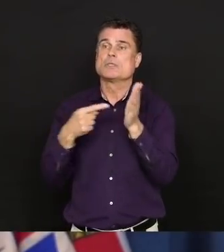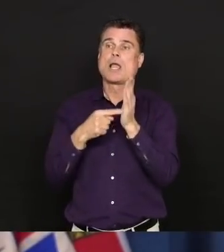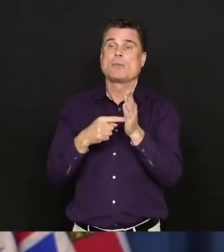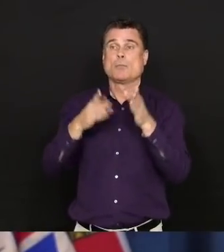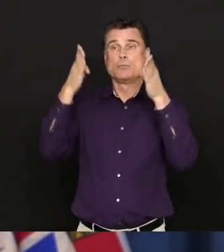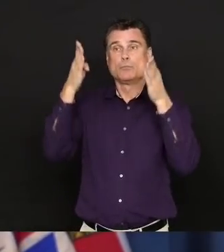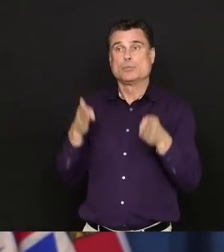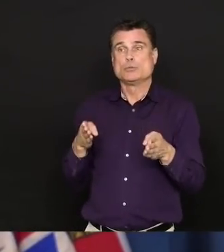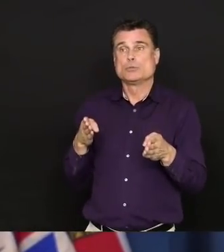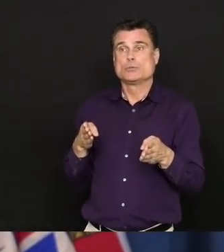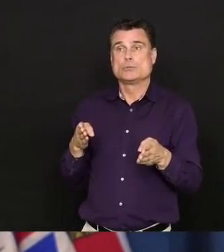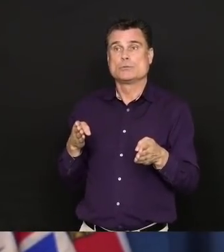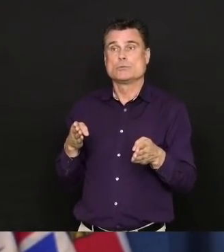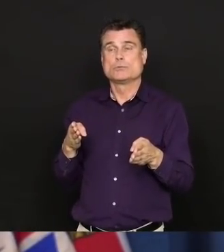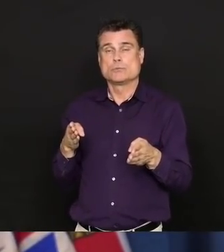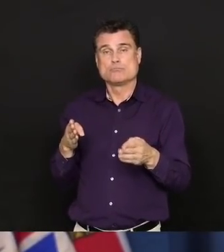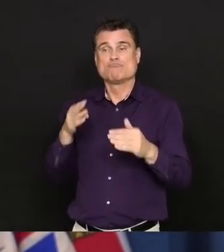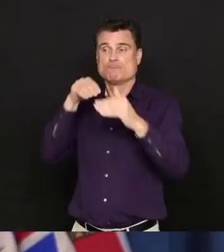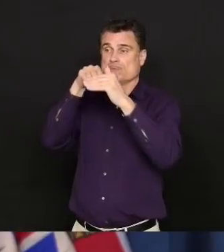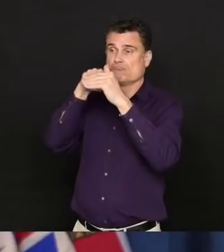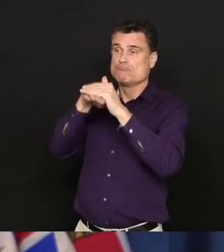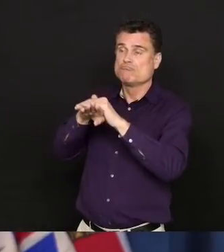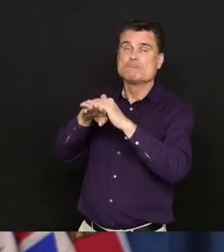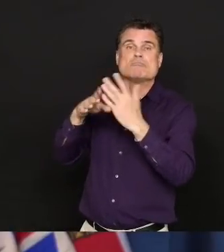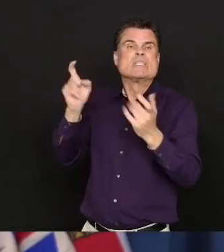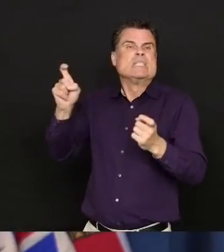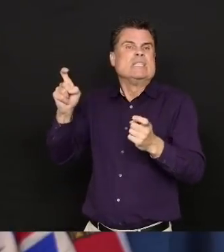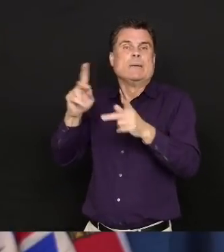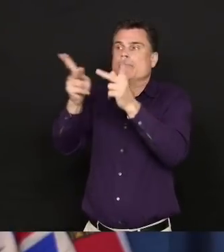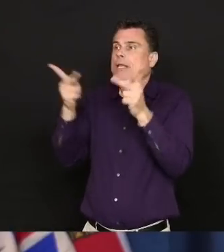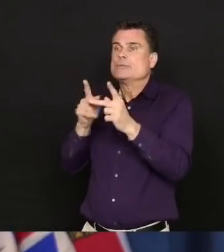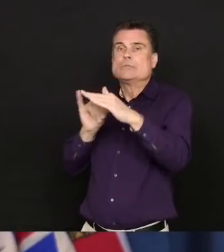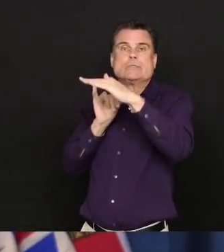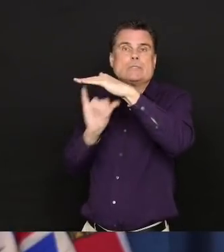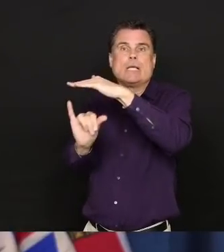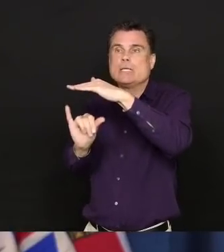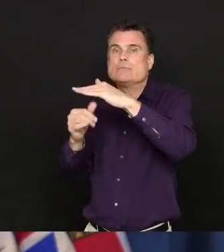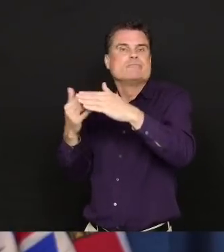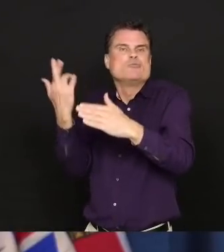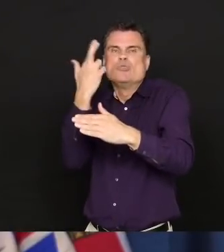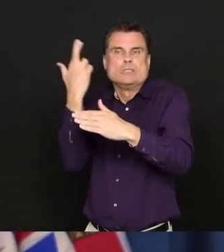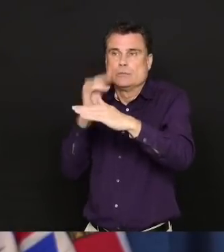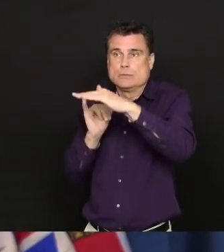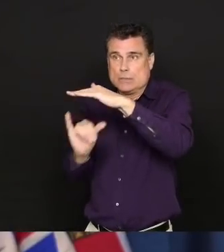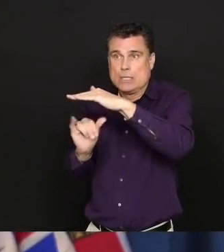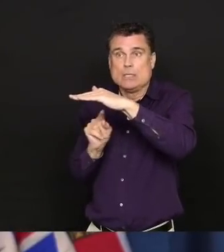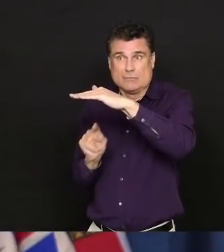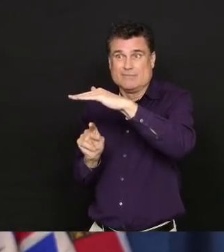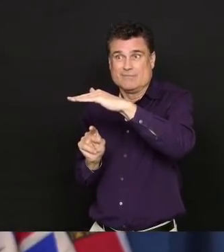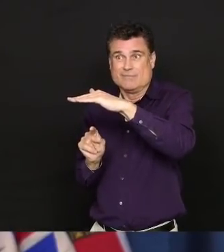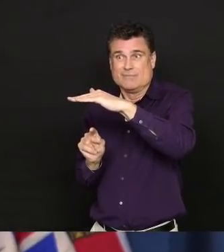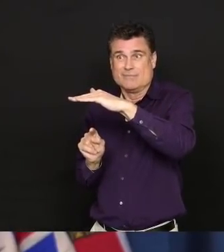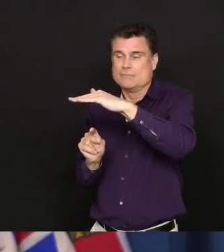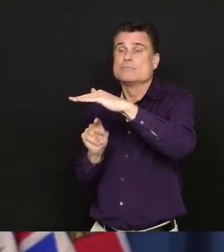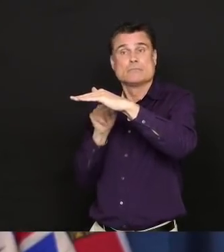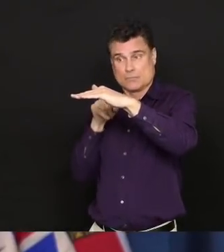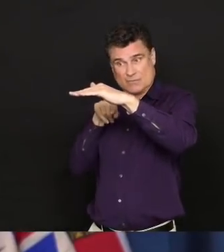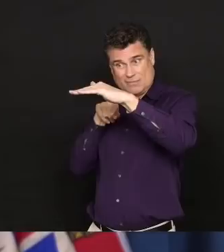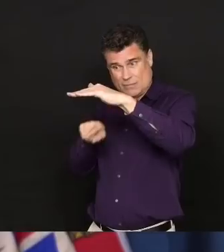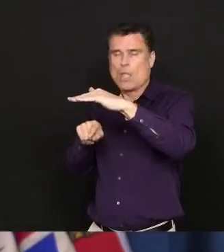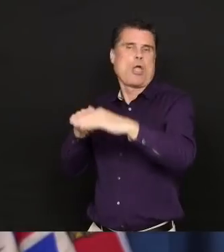feeling, taking temperatures if need be. So those are the types of things that we do, very similar to what we're doing in long-term care homes,